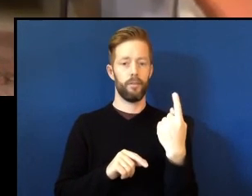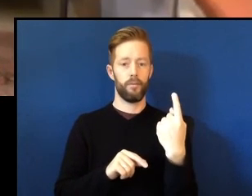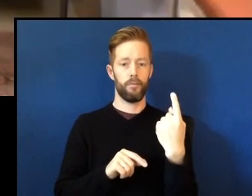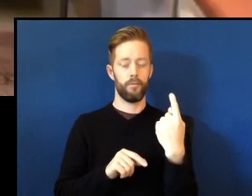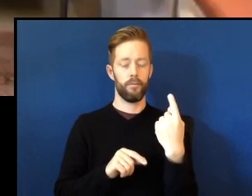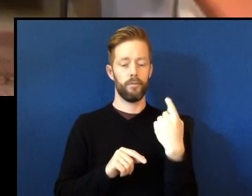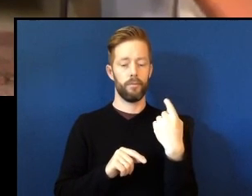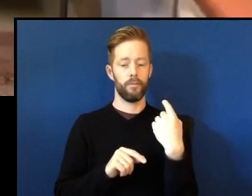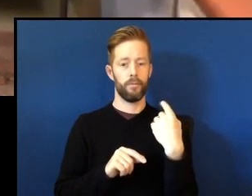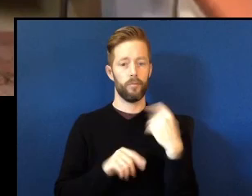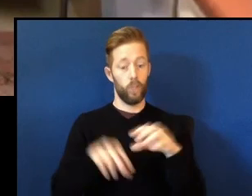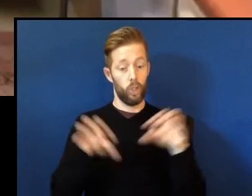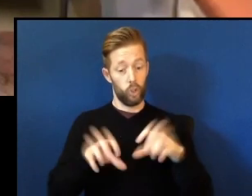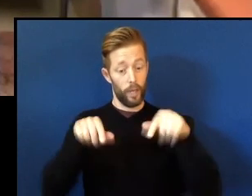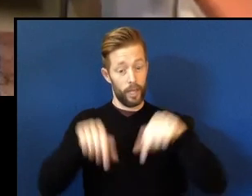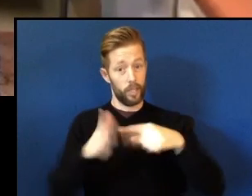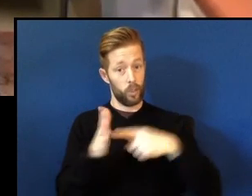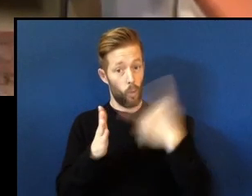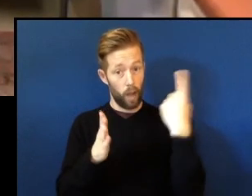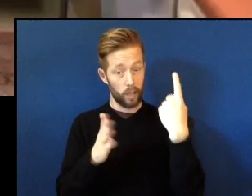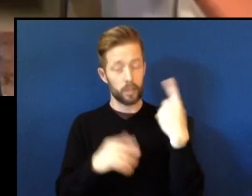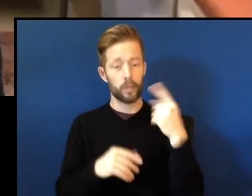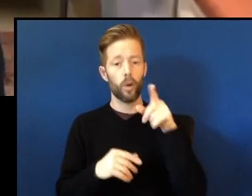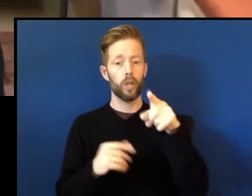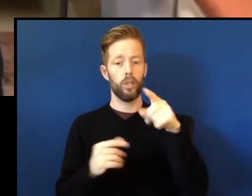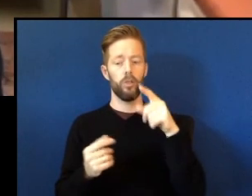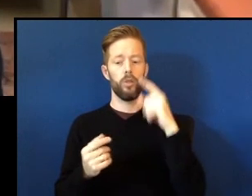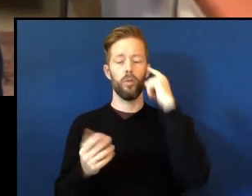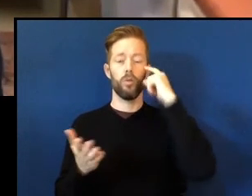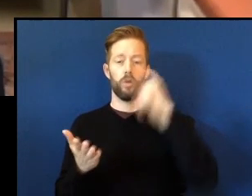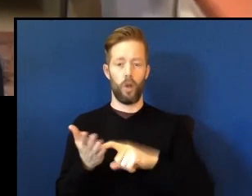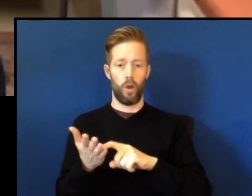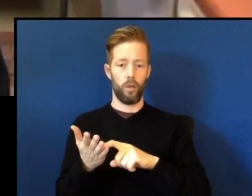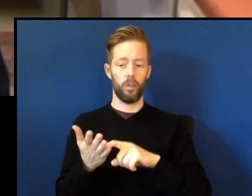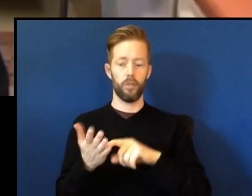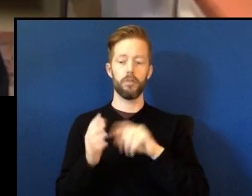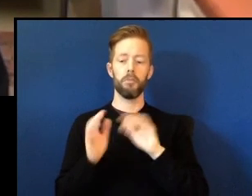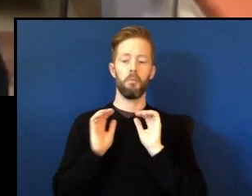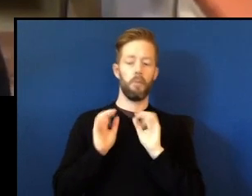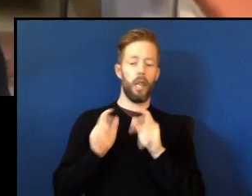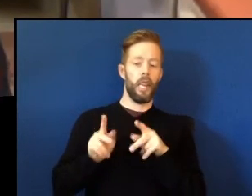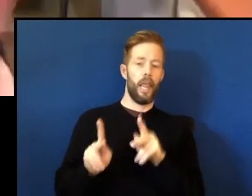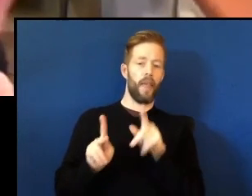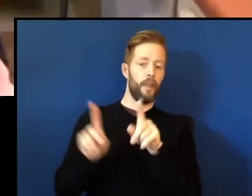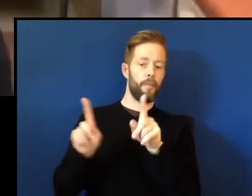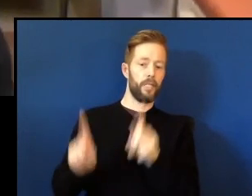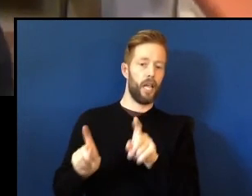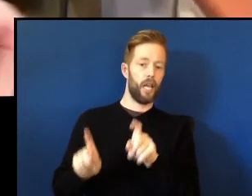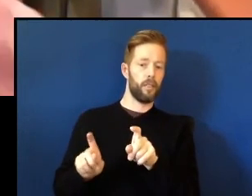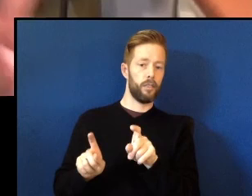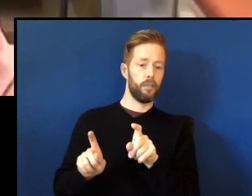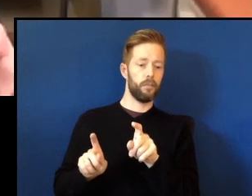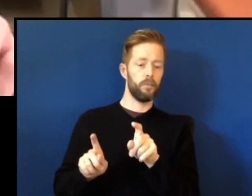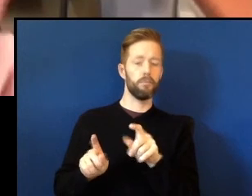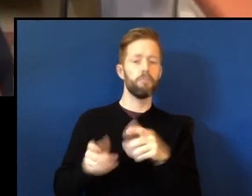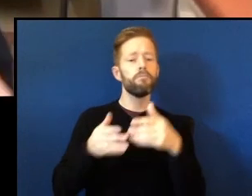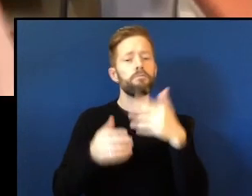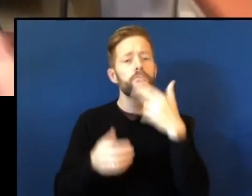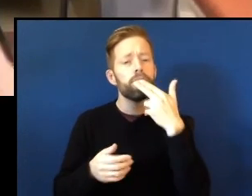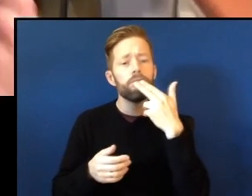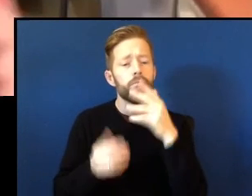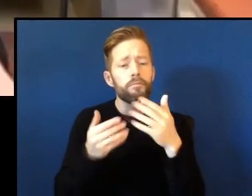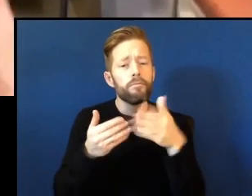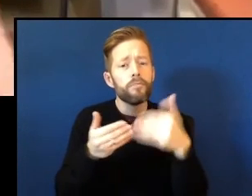once doing this once, where you notice that you could let them test something out, just even if you just do it one